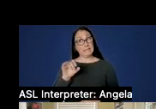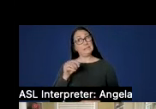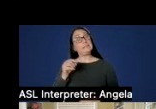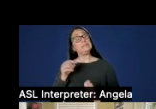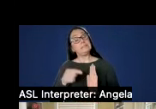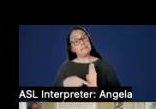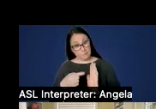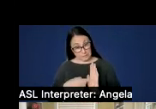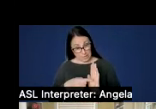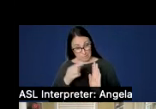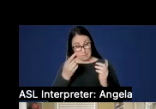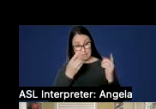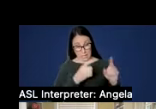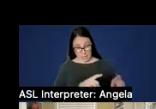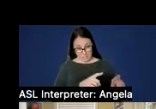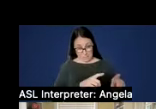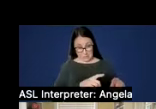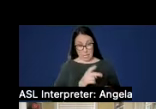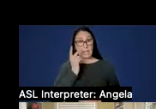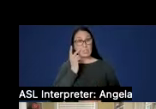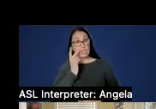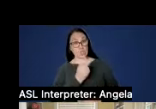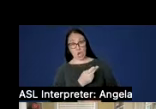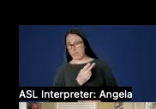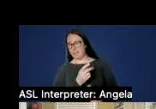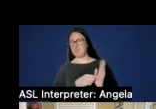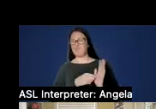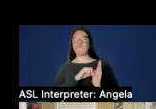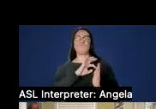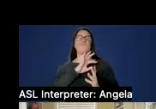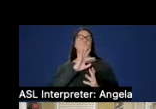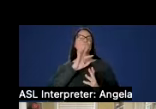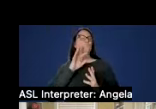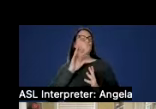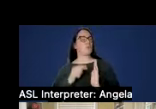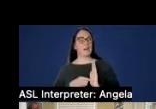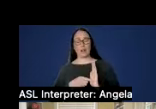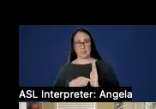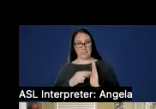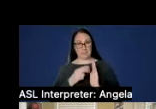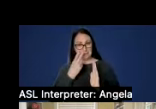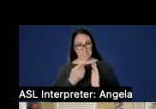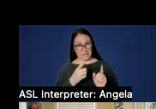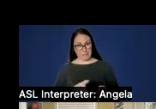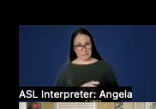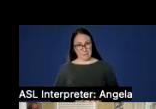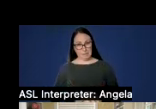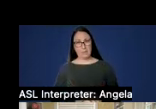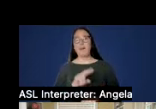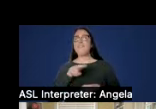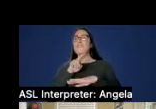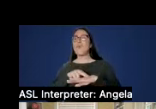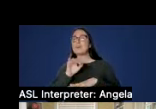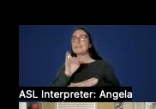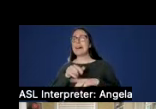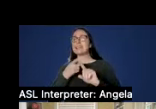happen. I saw that very, very infrequently. Of course, that I think comes from the mainstream